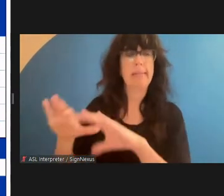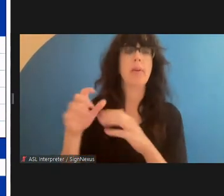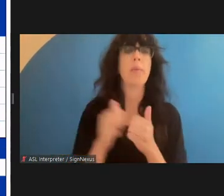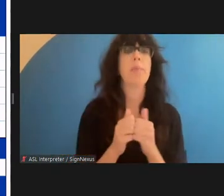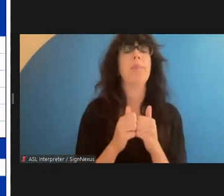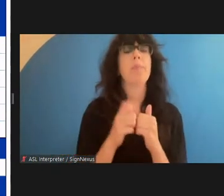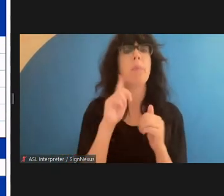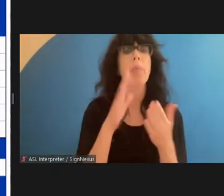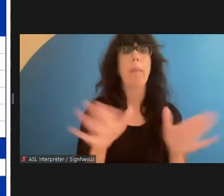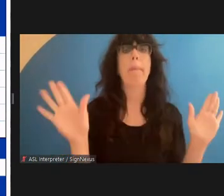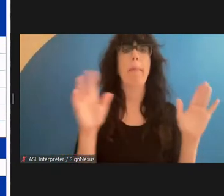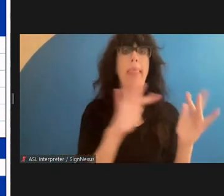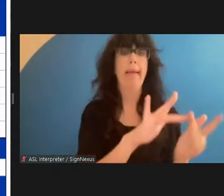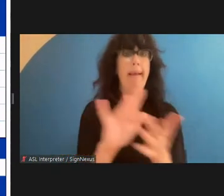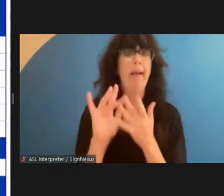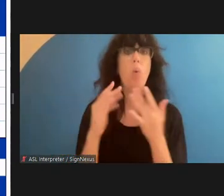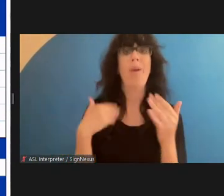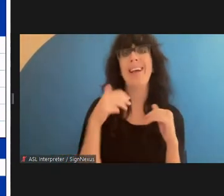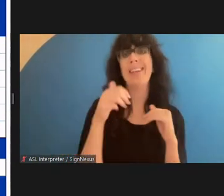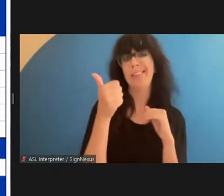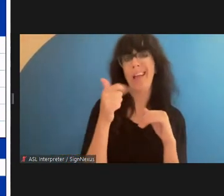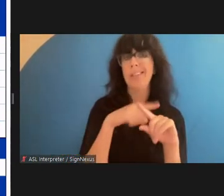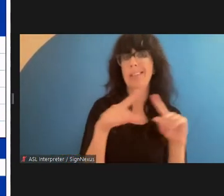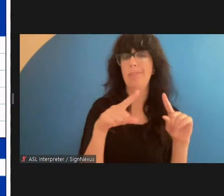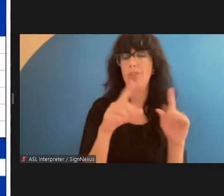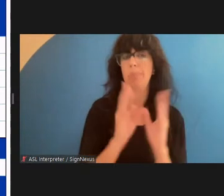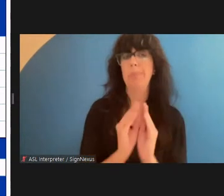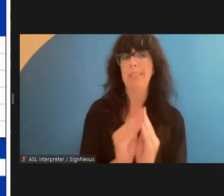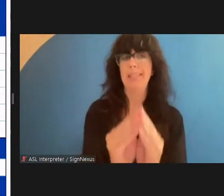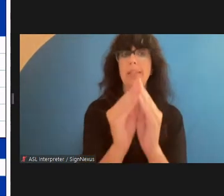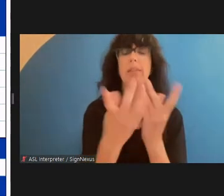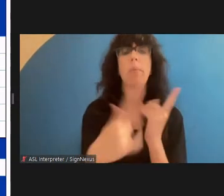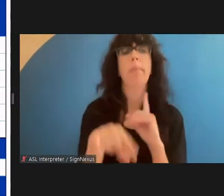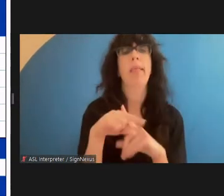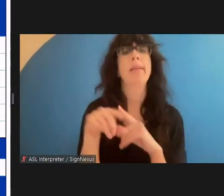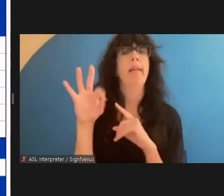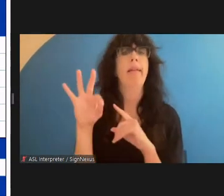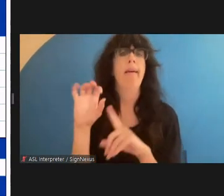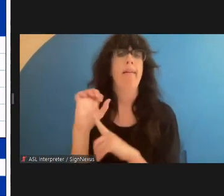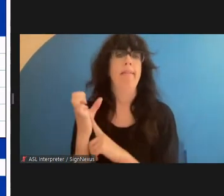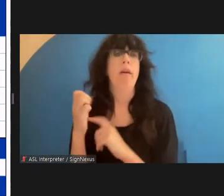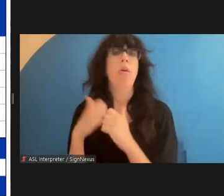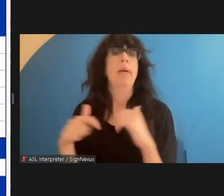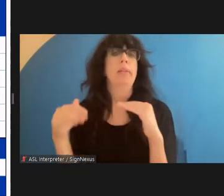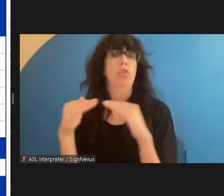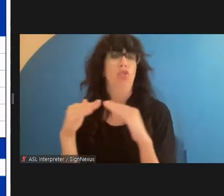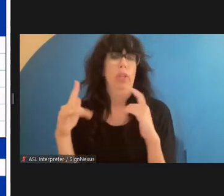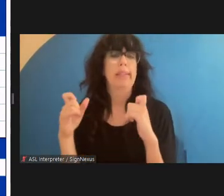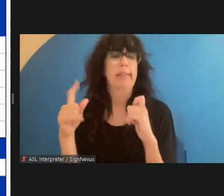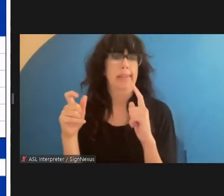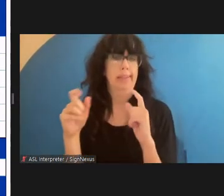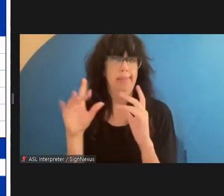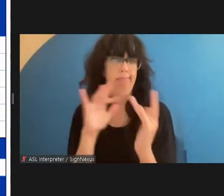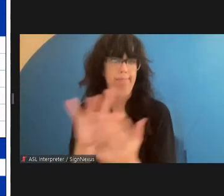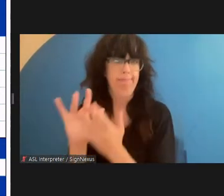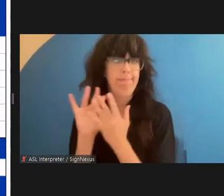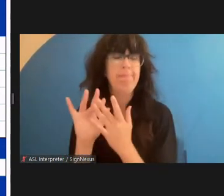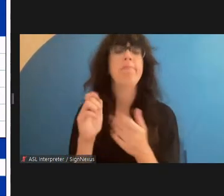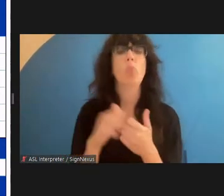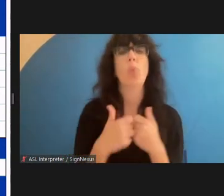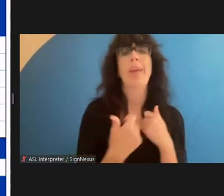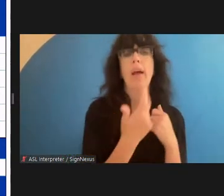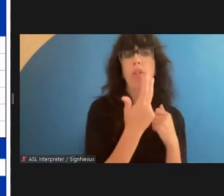period we held 10 virtual public outreach meetings as well as nine environmental justice outreach meetings we had three meetings of the